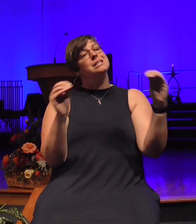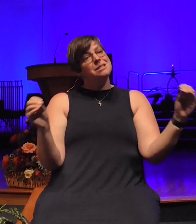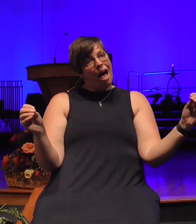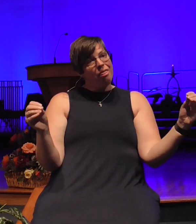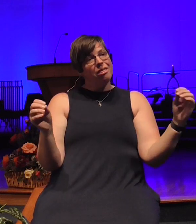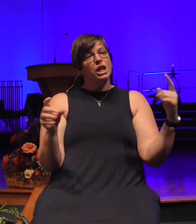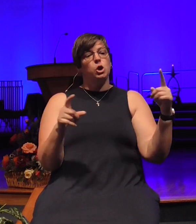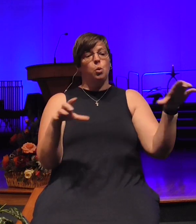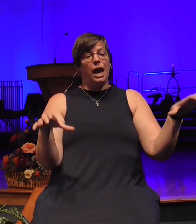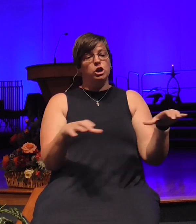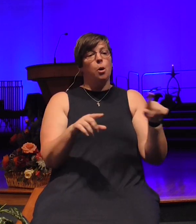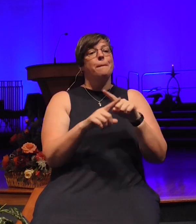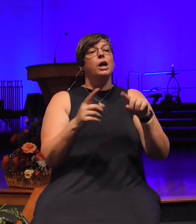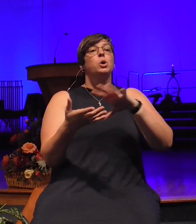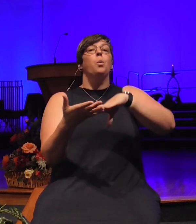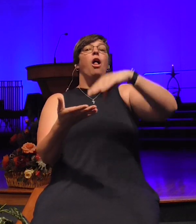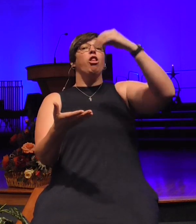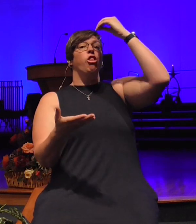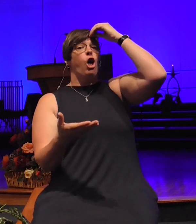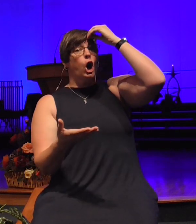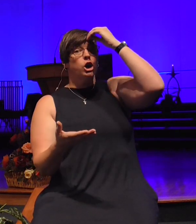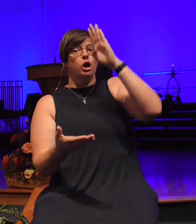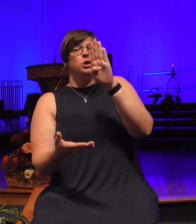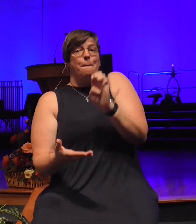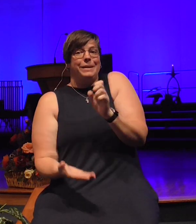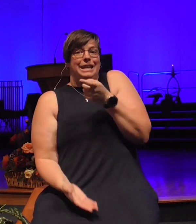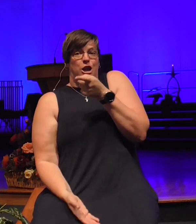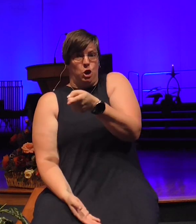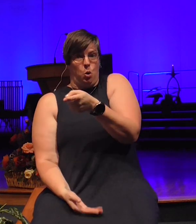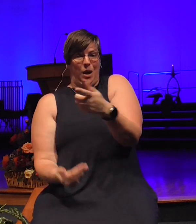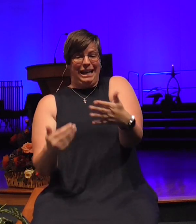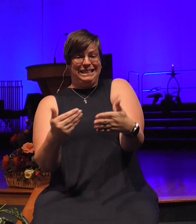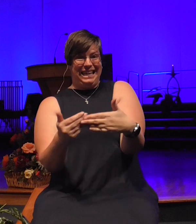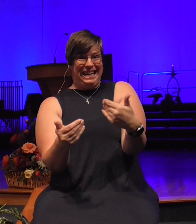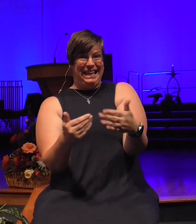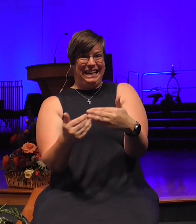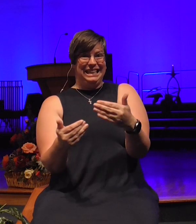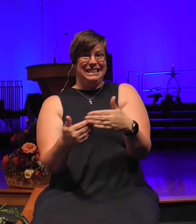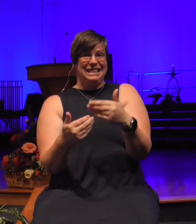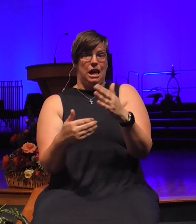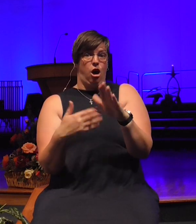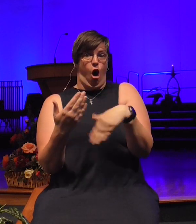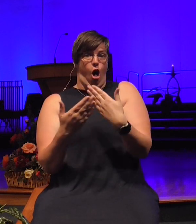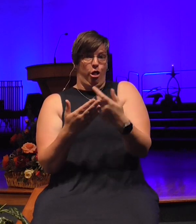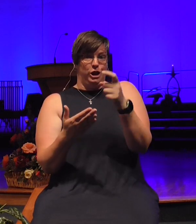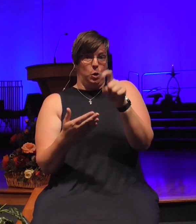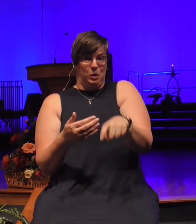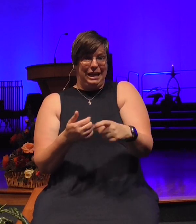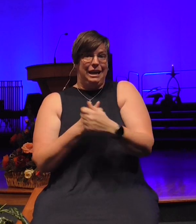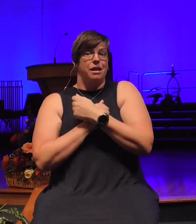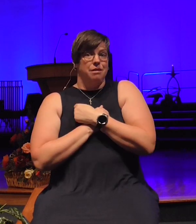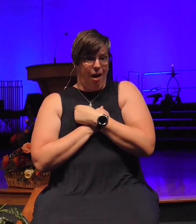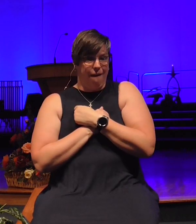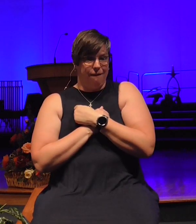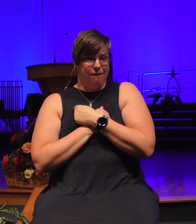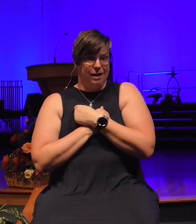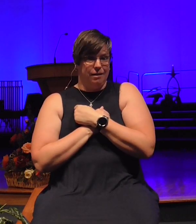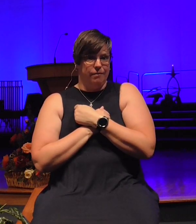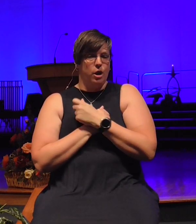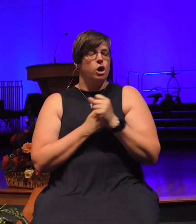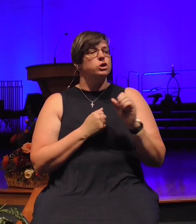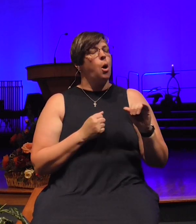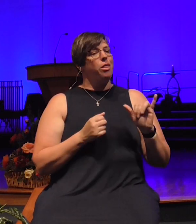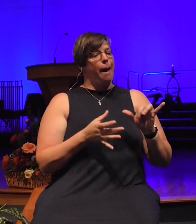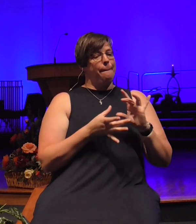can do, but you can learn to be you. It's easy. All you need is love. And so the